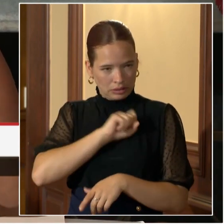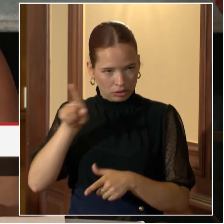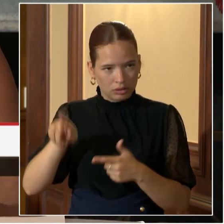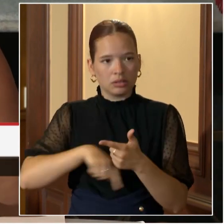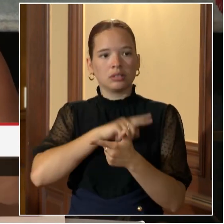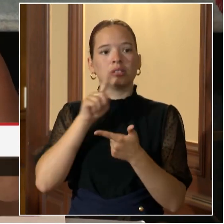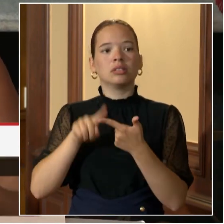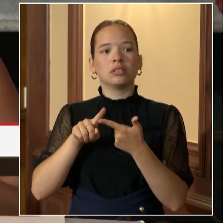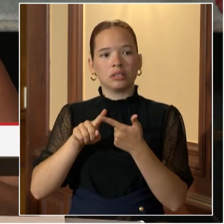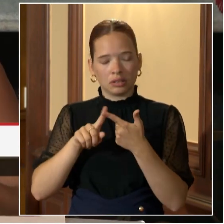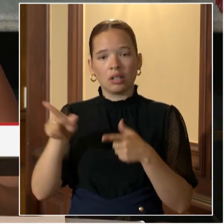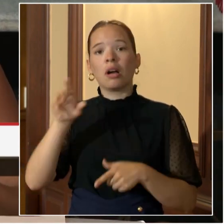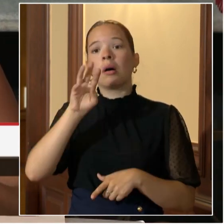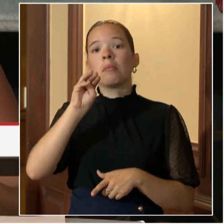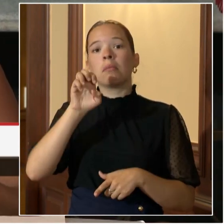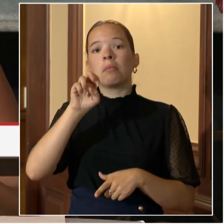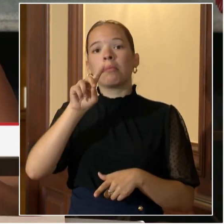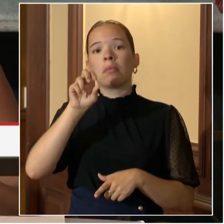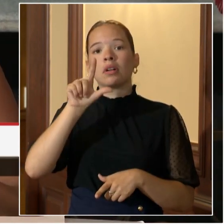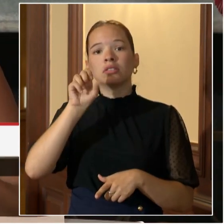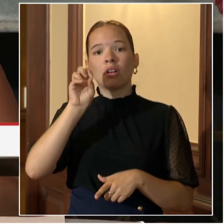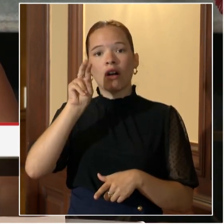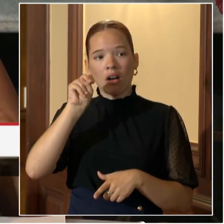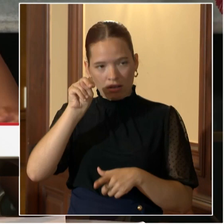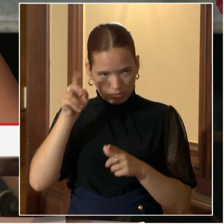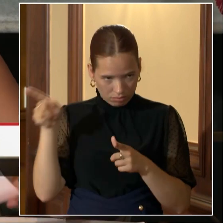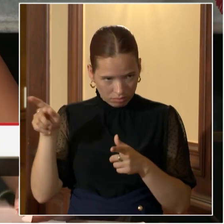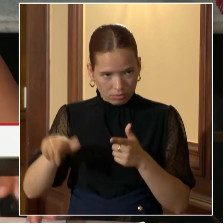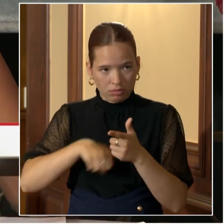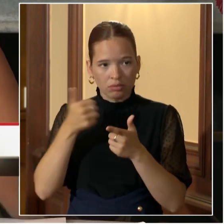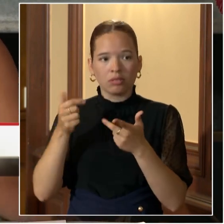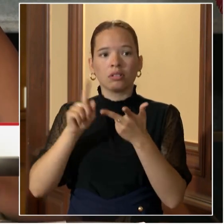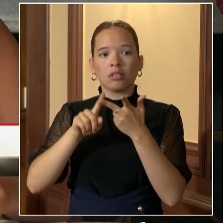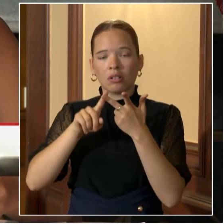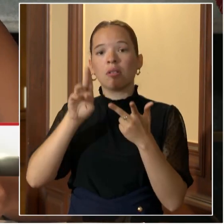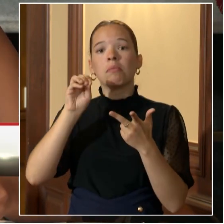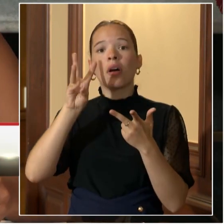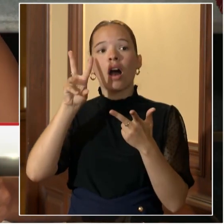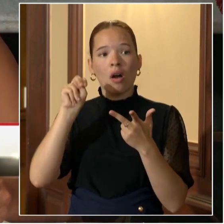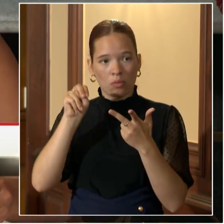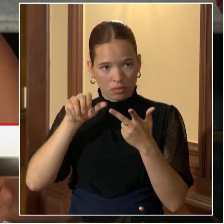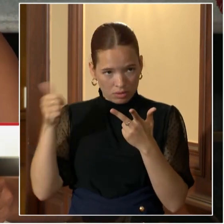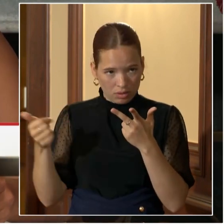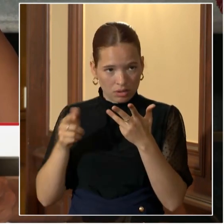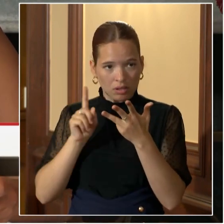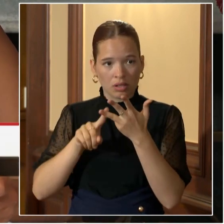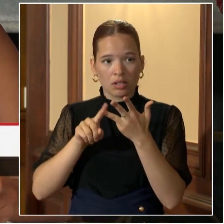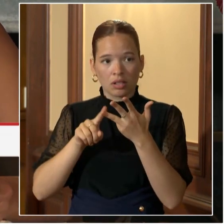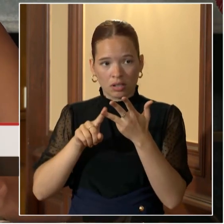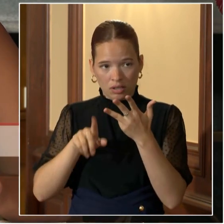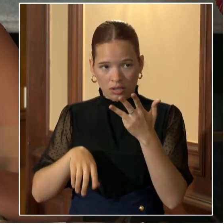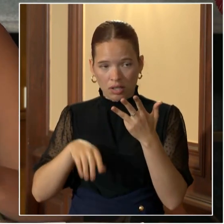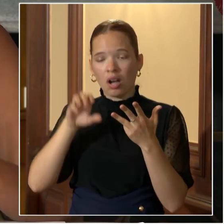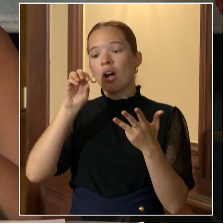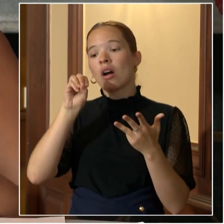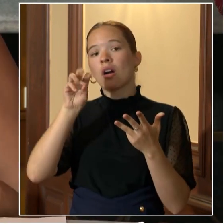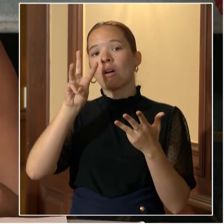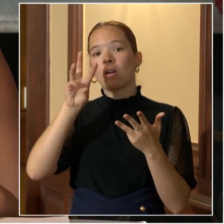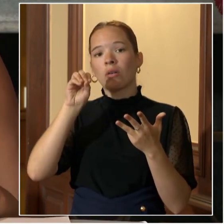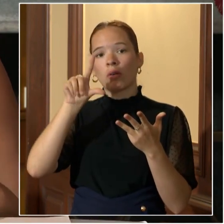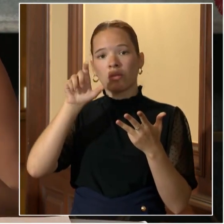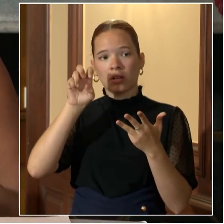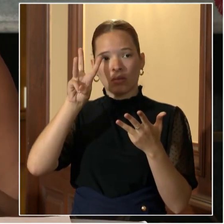All right. And I am pleased to call this commission meeting to order. It is now 2:17, and